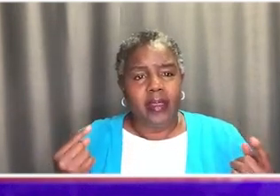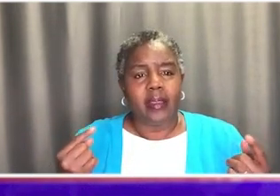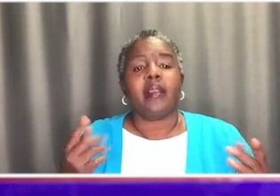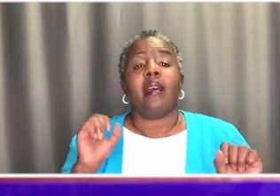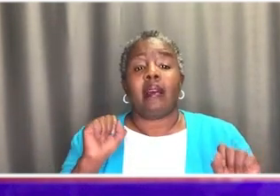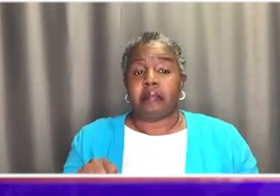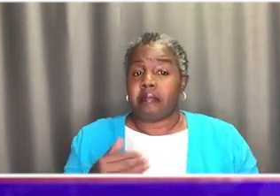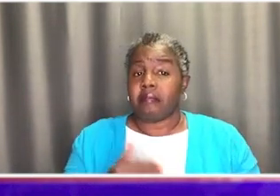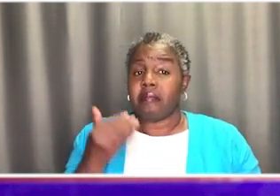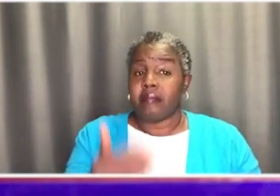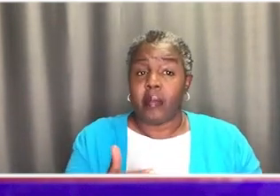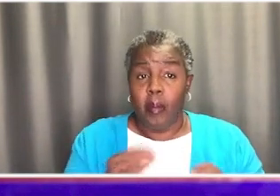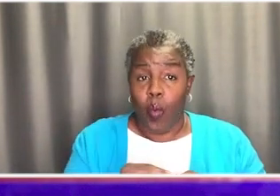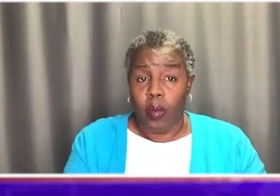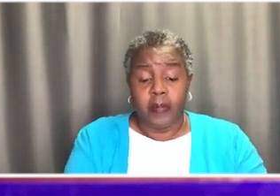further?